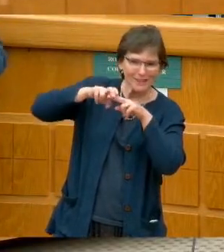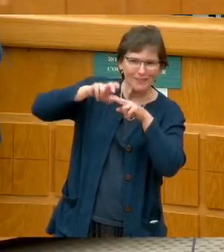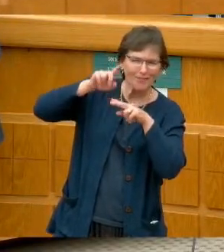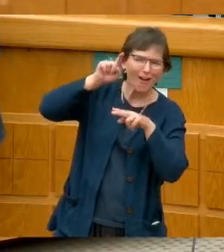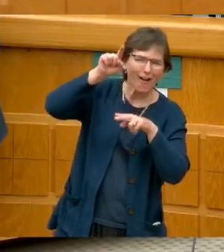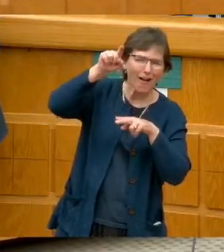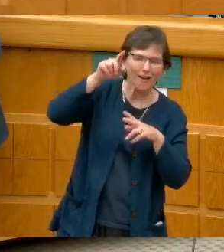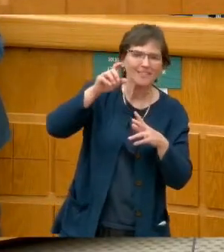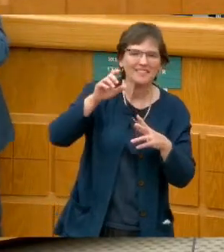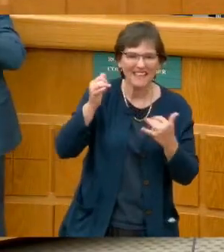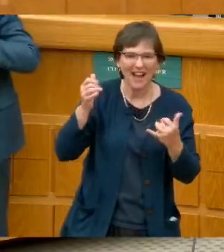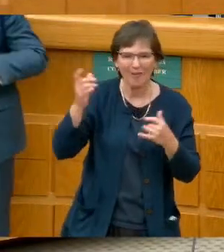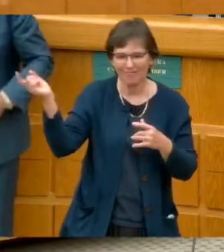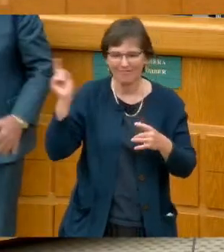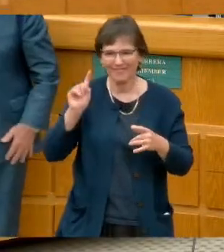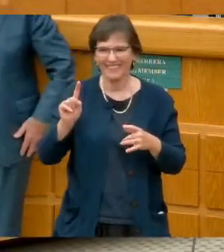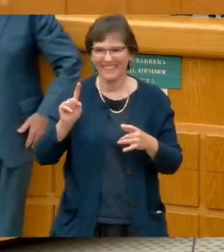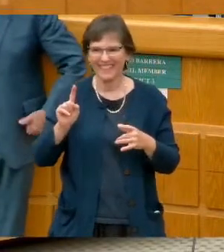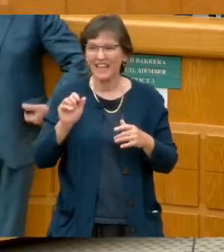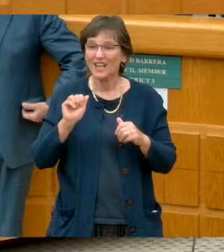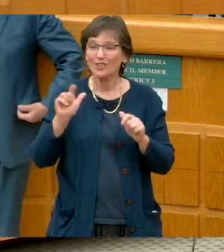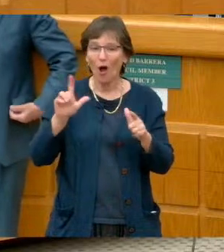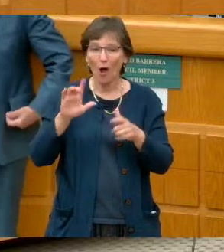Sorry, I mumbled.